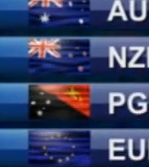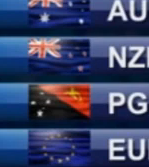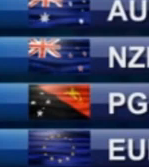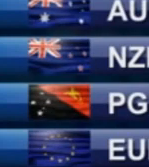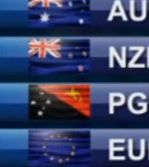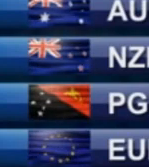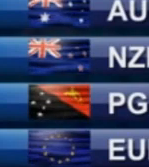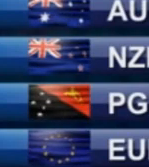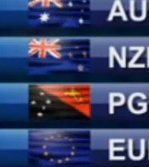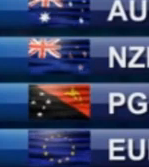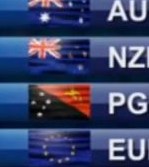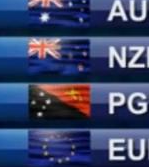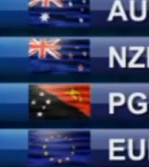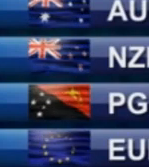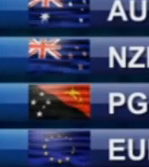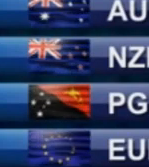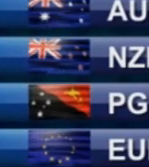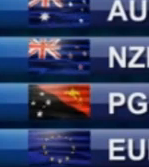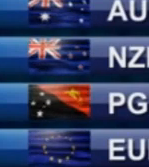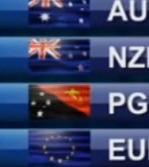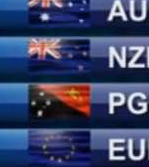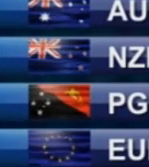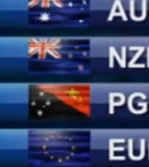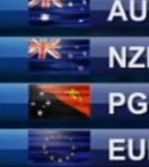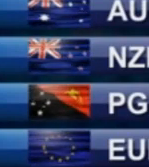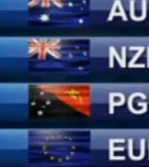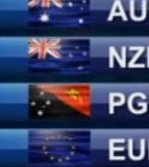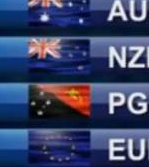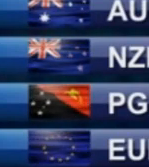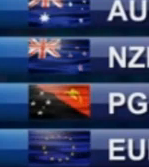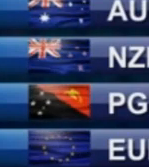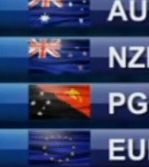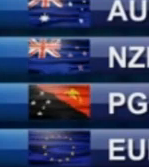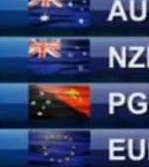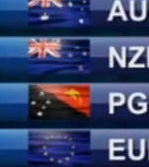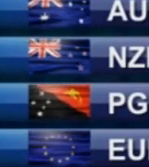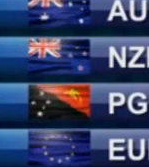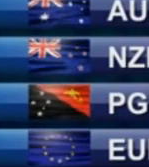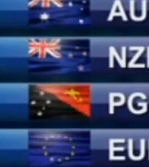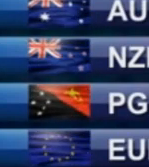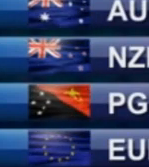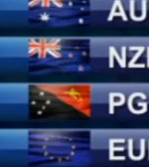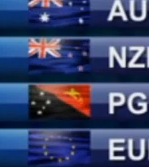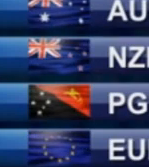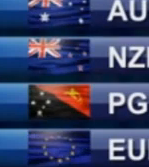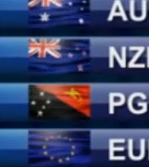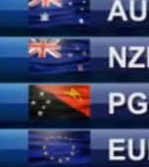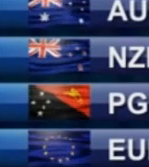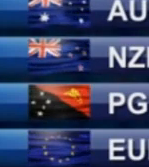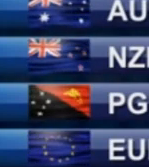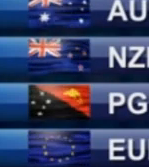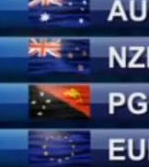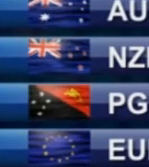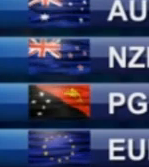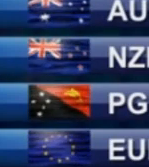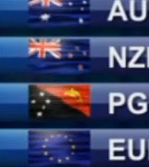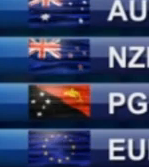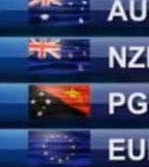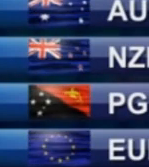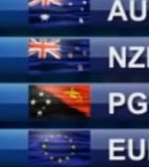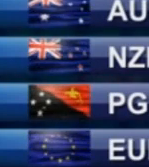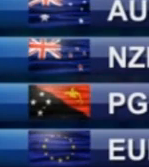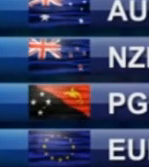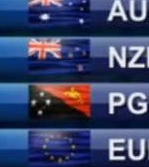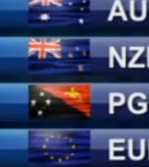such as the Chinese yuan, the US greenback and the euro, but was down versus the Aussie and Kiwi dollars as well as the